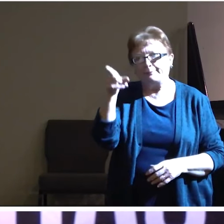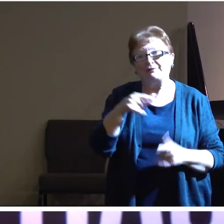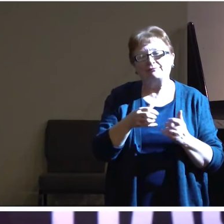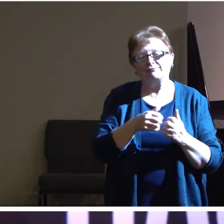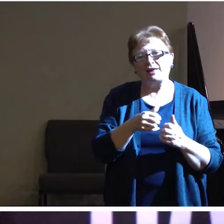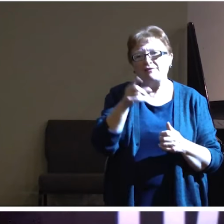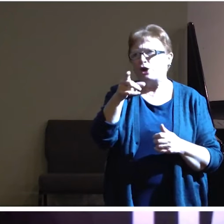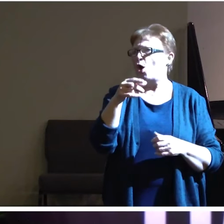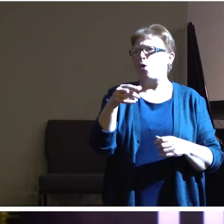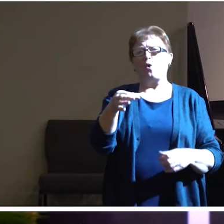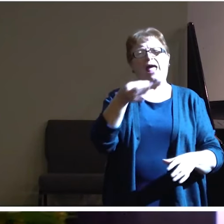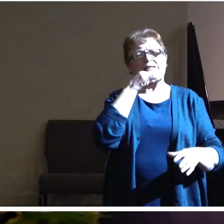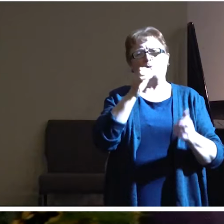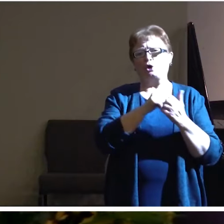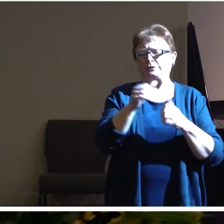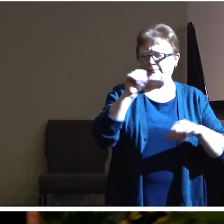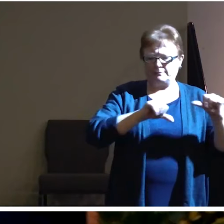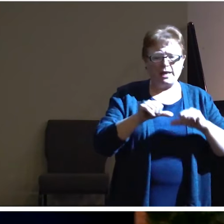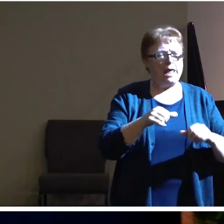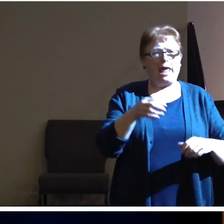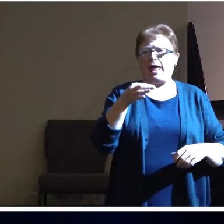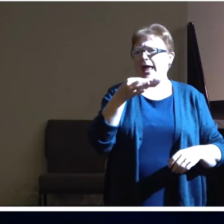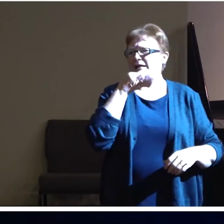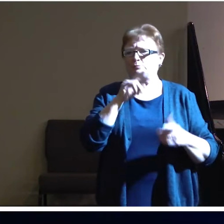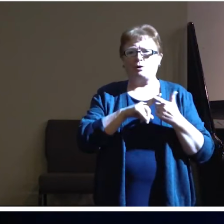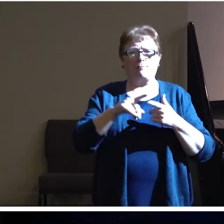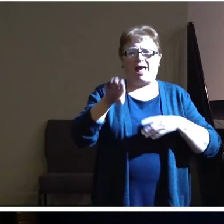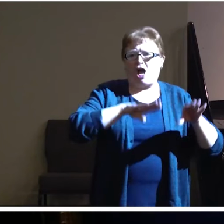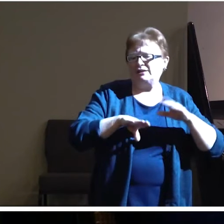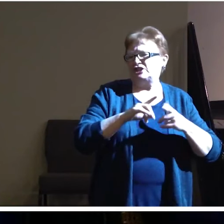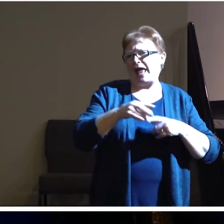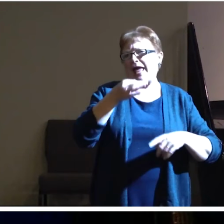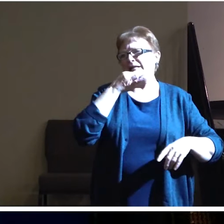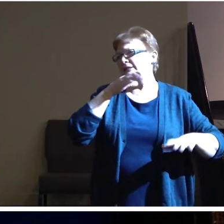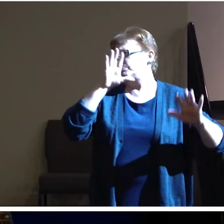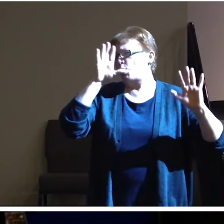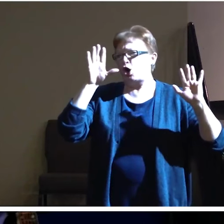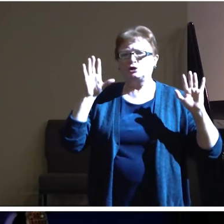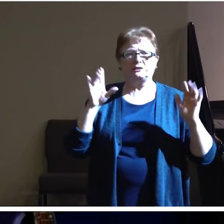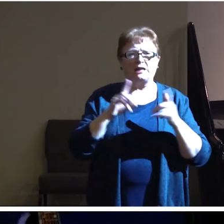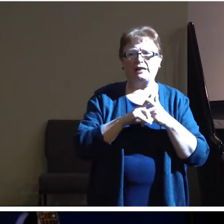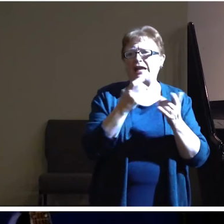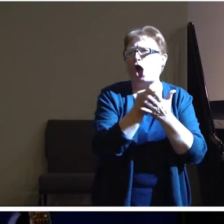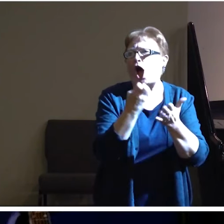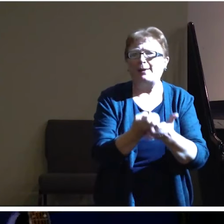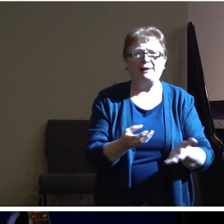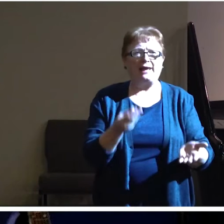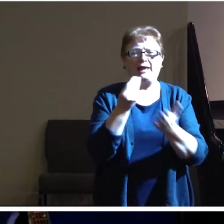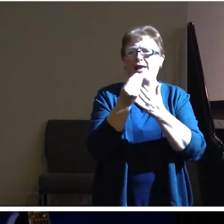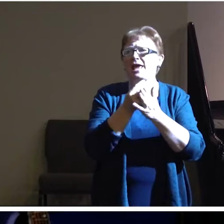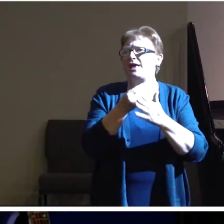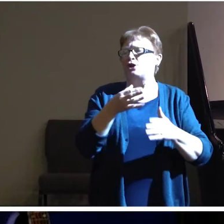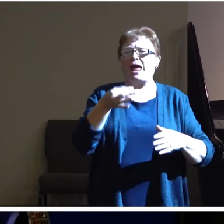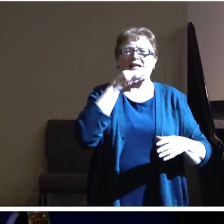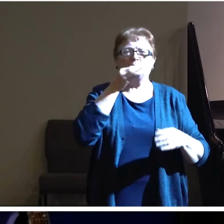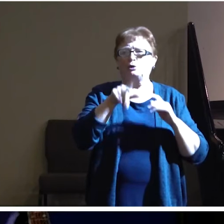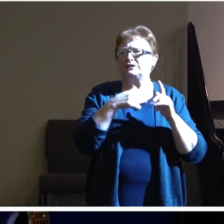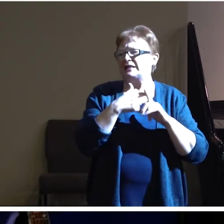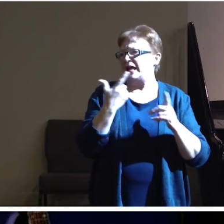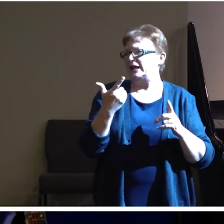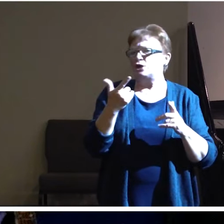experts in biology. They're experts in the economy. They're experts in social structures. They're